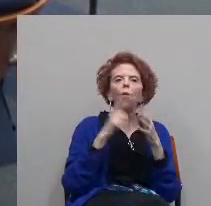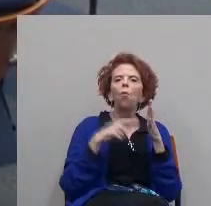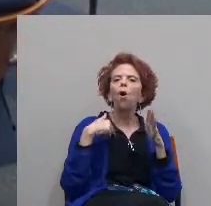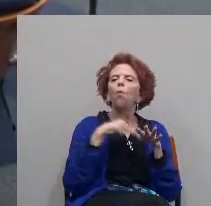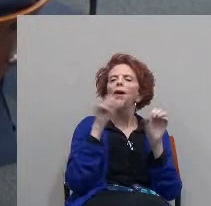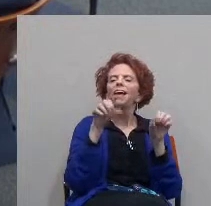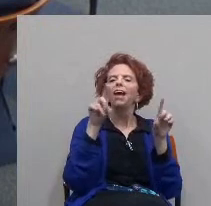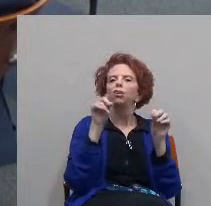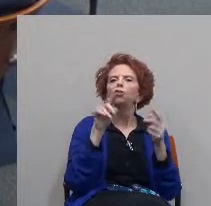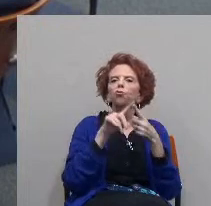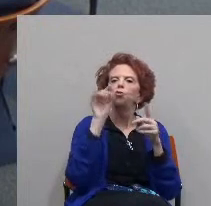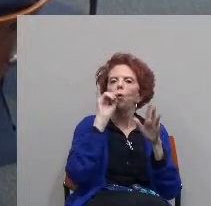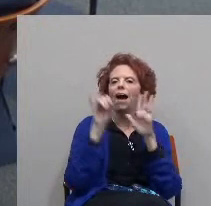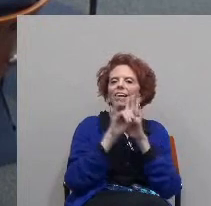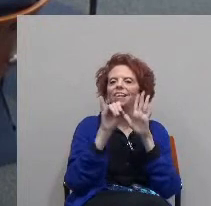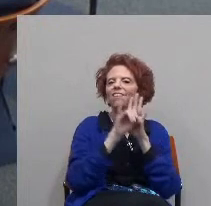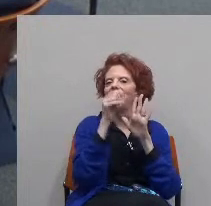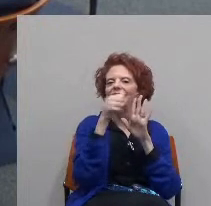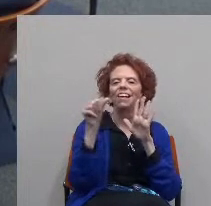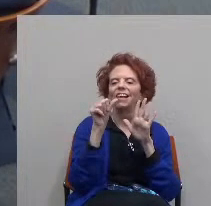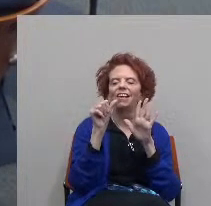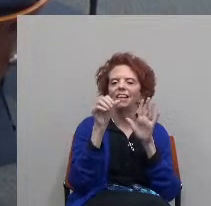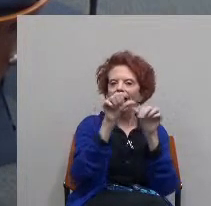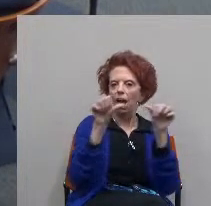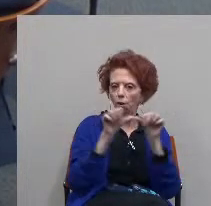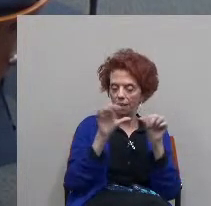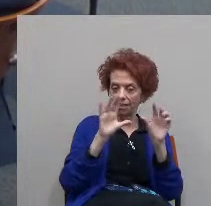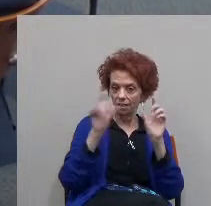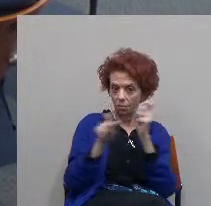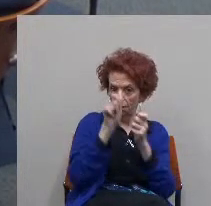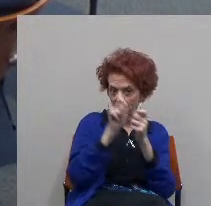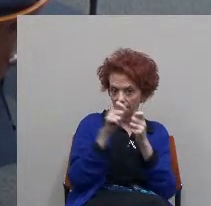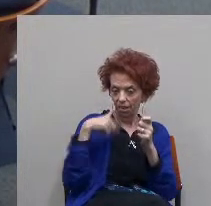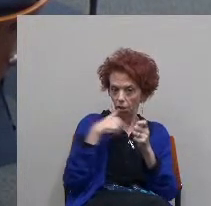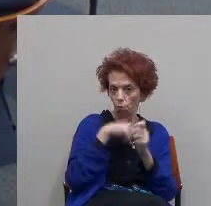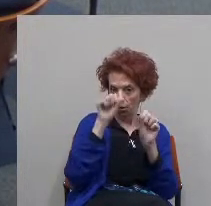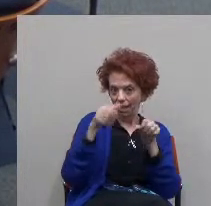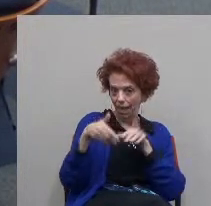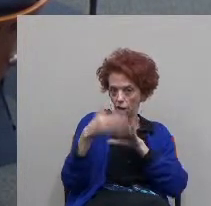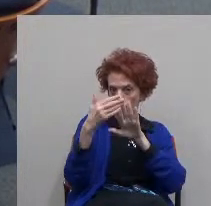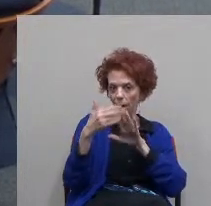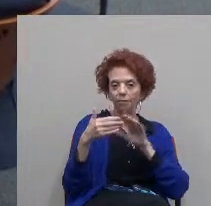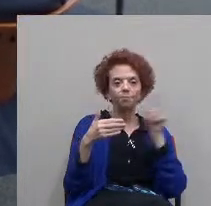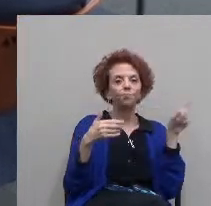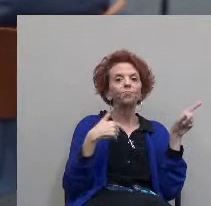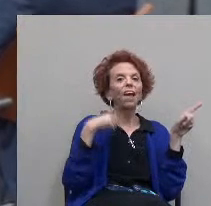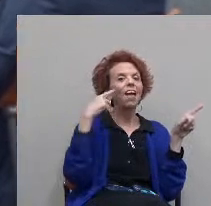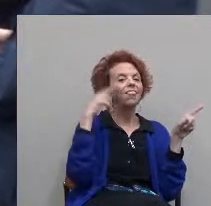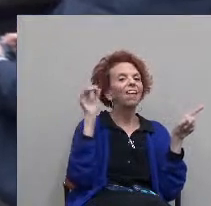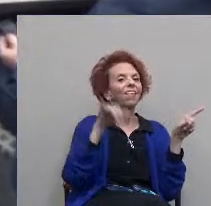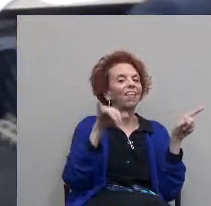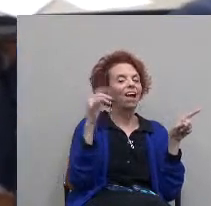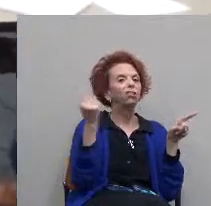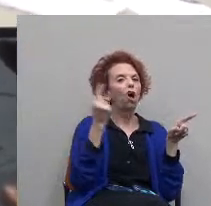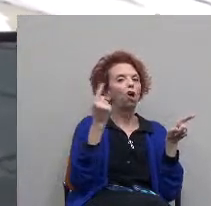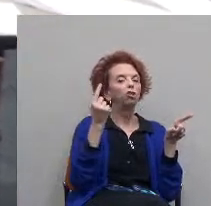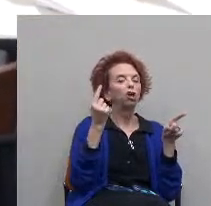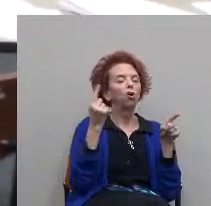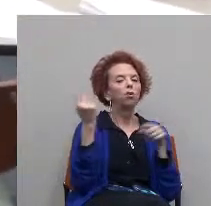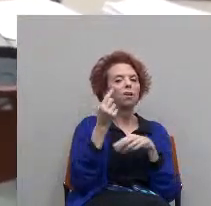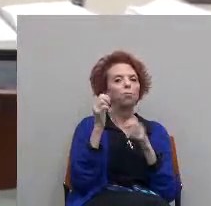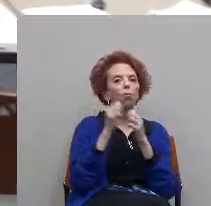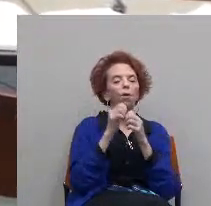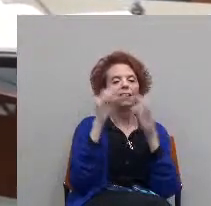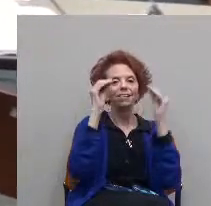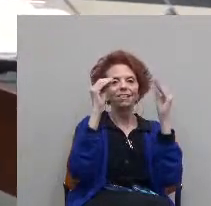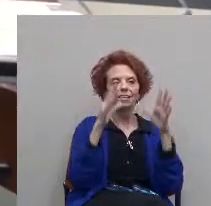to identify any areas specifically that we can focus on and address? And I believe that's also something that's being tasked with the